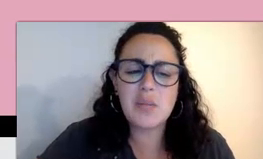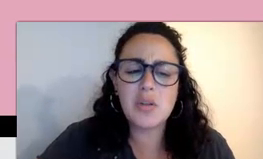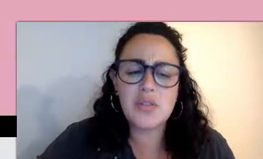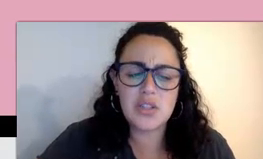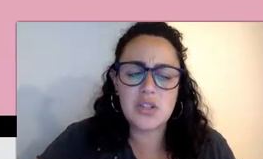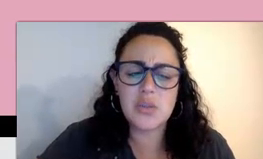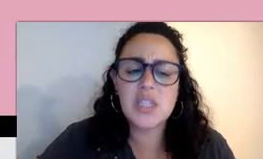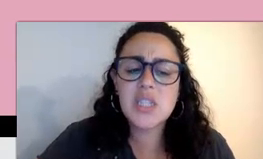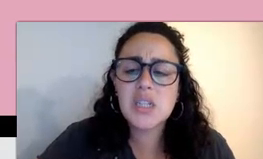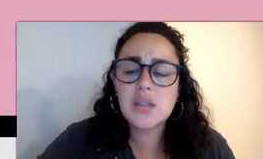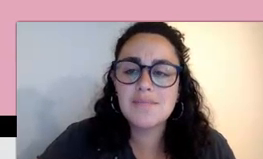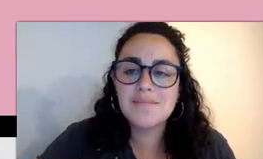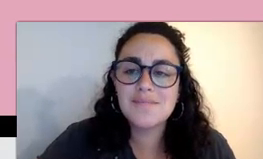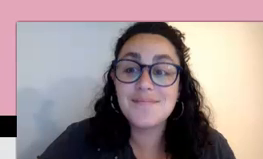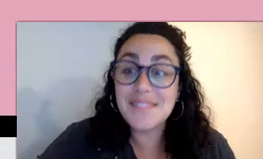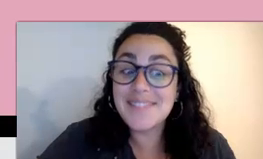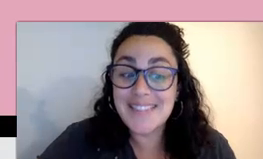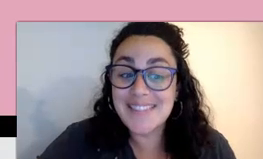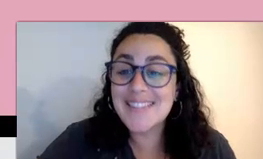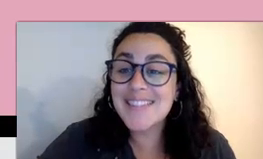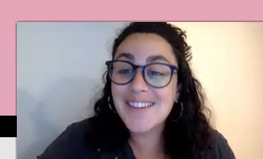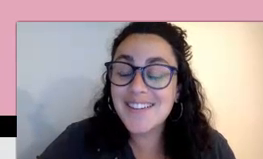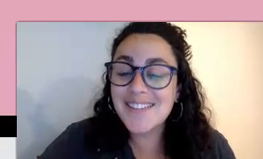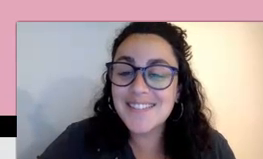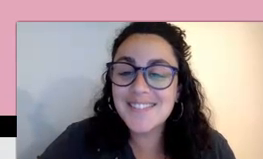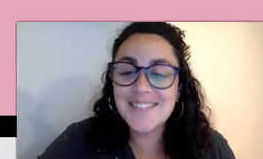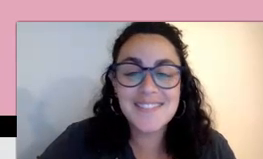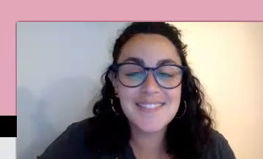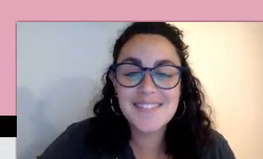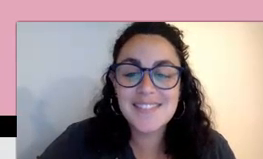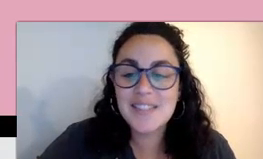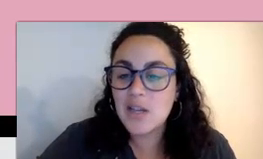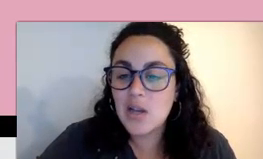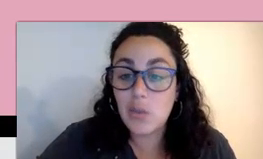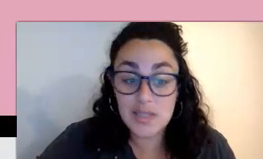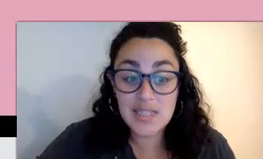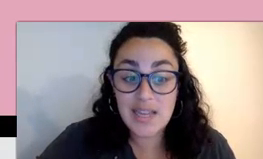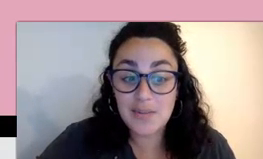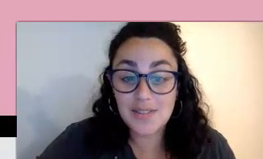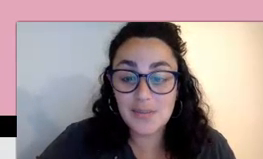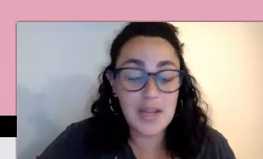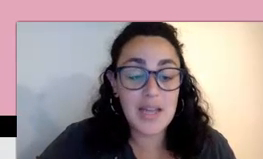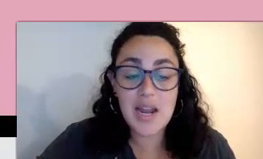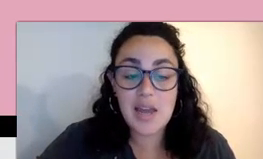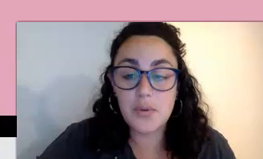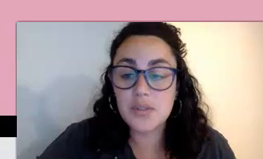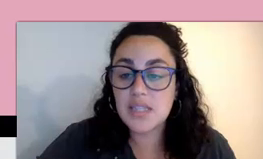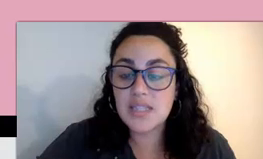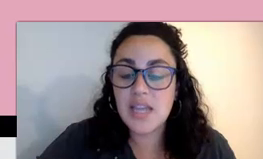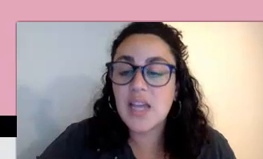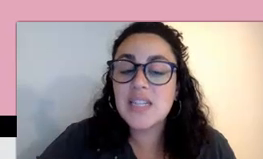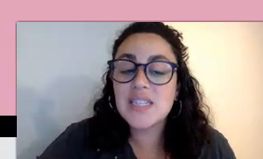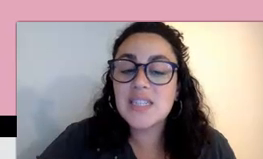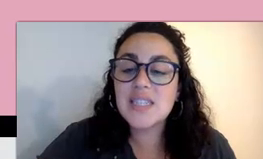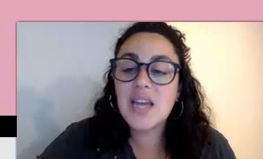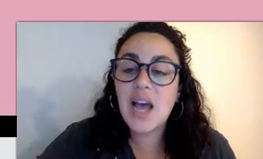this animal that starts with T? This is a turtle. What's this animal? We got a lot of animals. This is